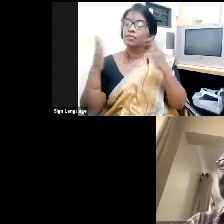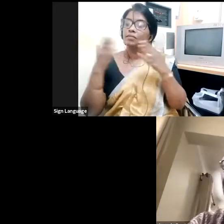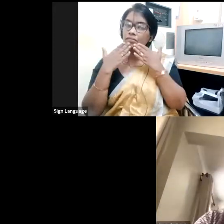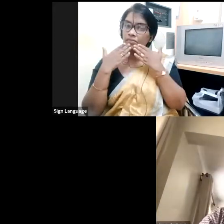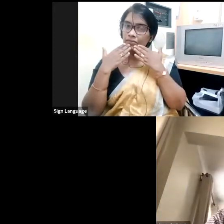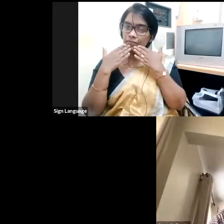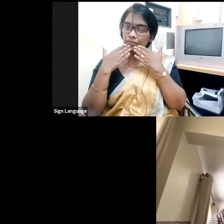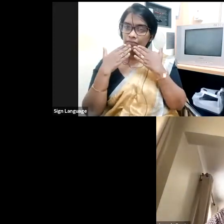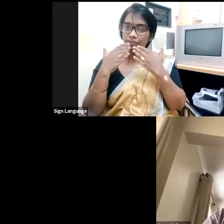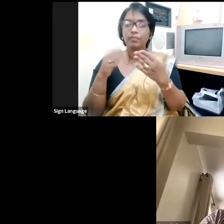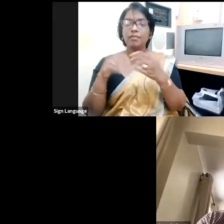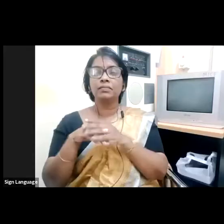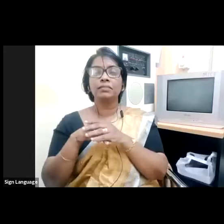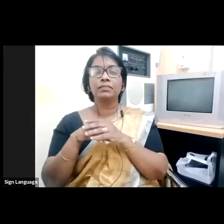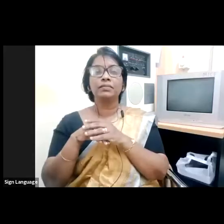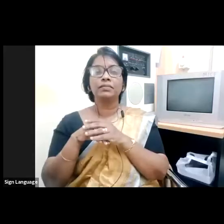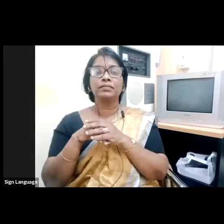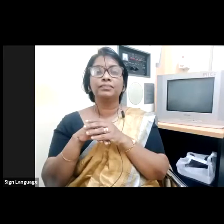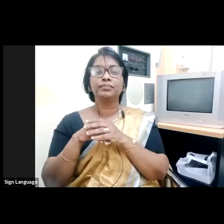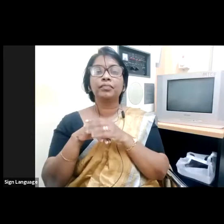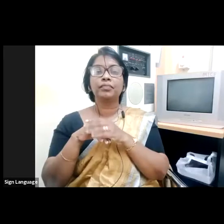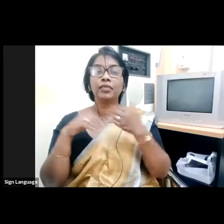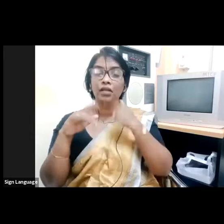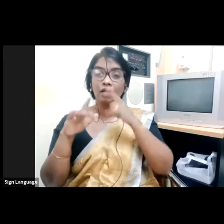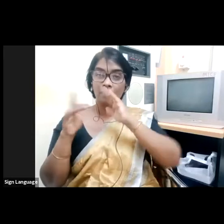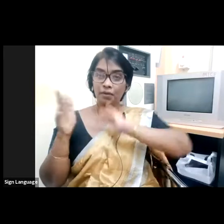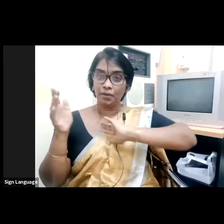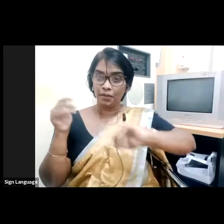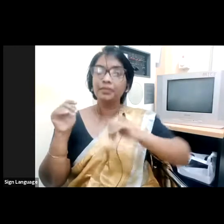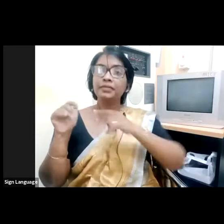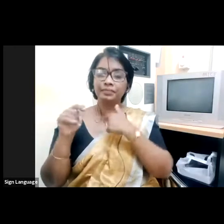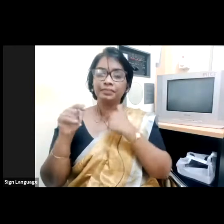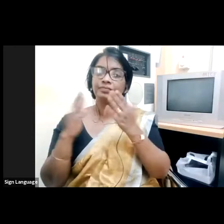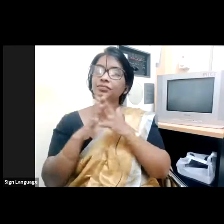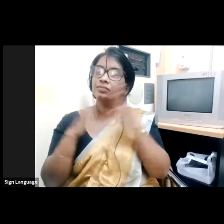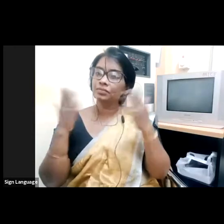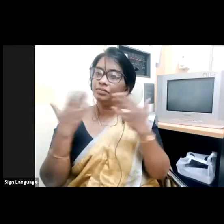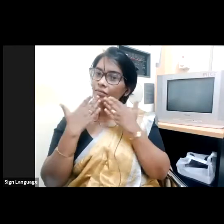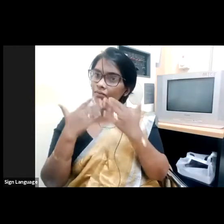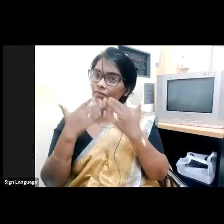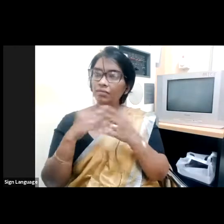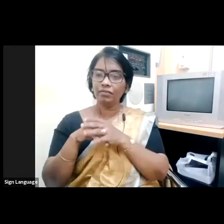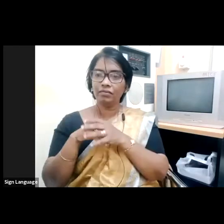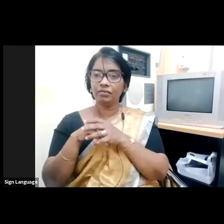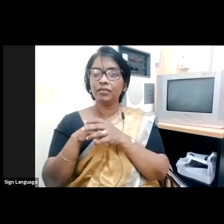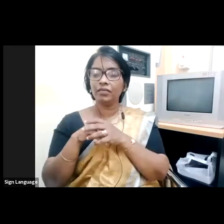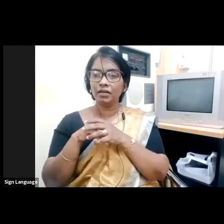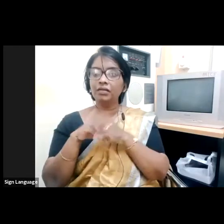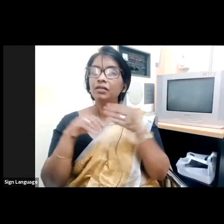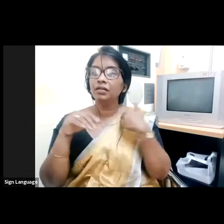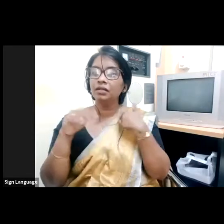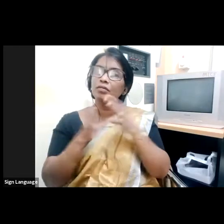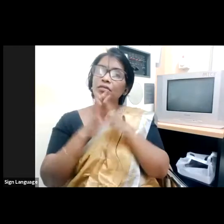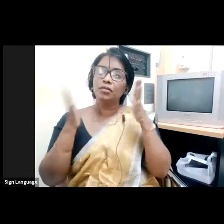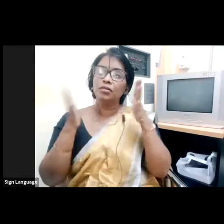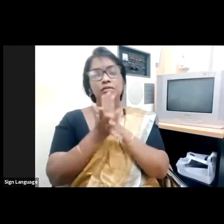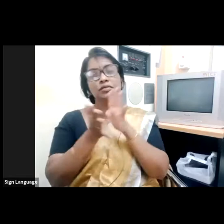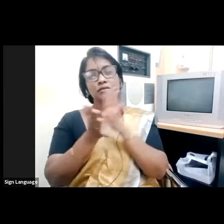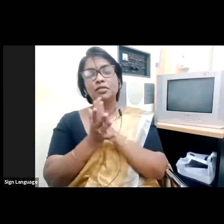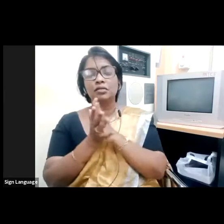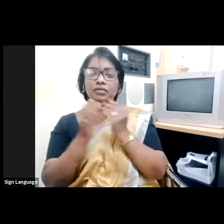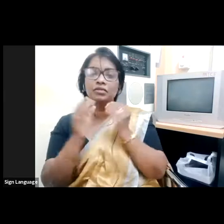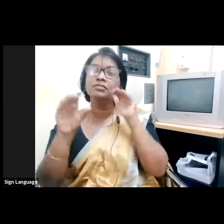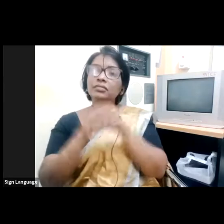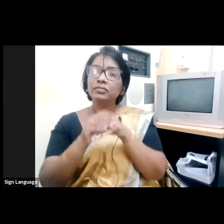for the invitation, and really honored to be part of this panel this afternoon. Safaricom, as you said, is the